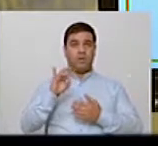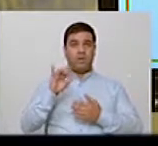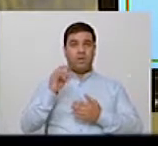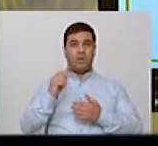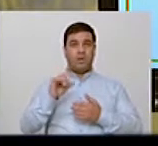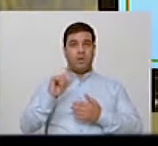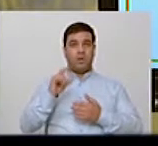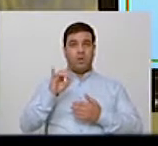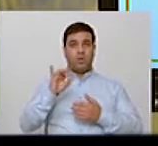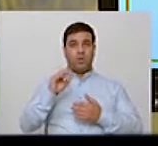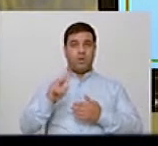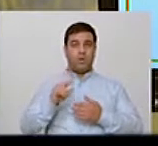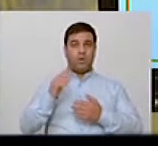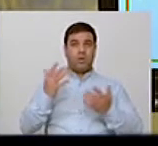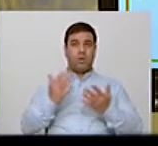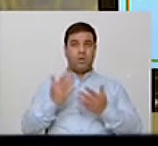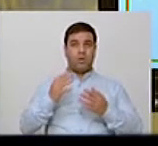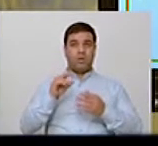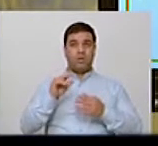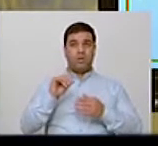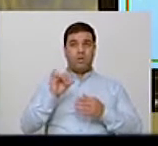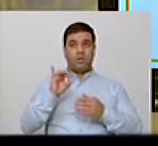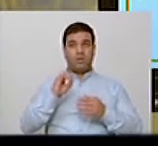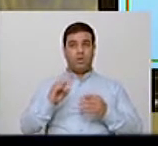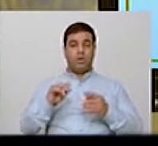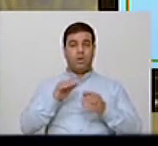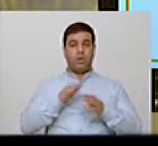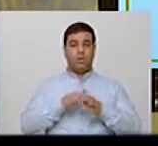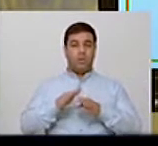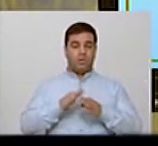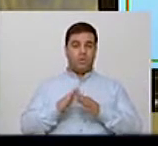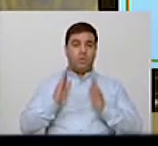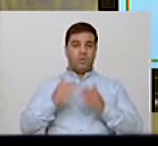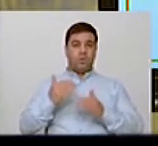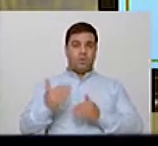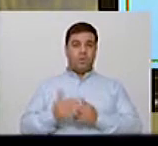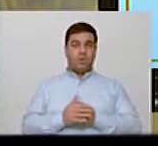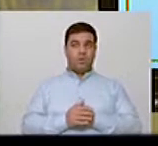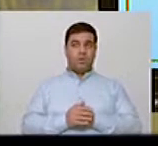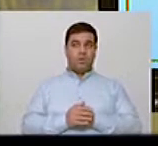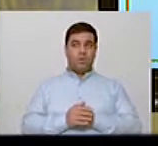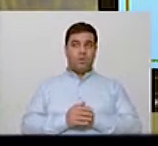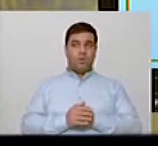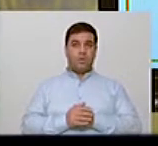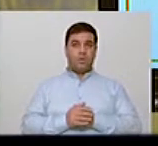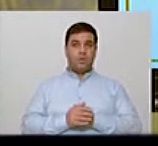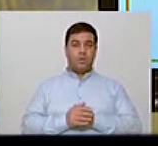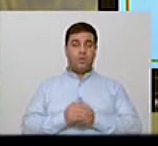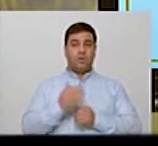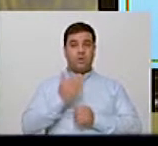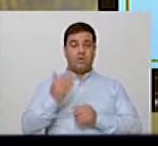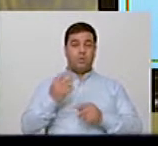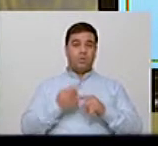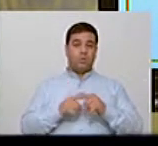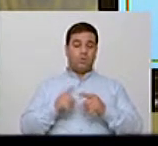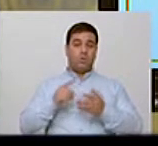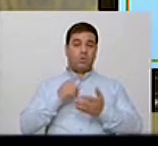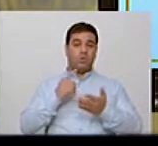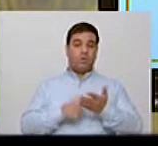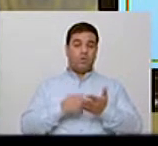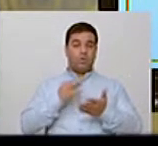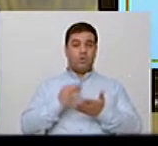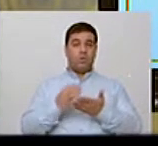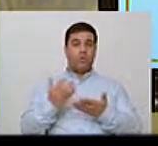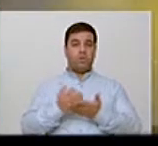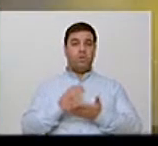Tasvirlangan organoidda qanday jarayon amalga oshadi? Siz bu savollarga javob